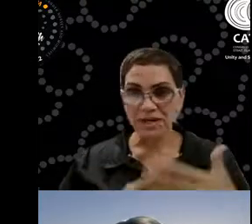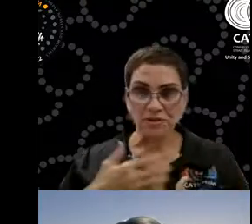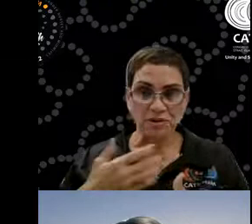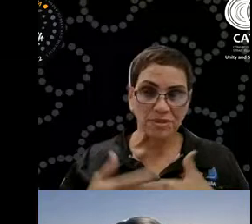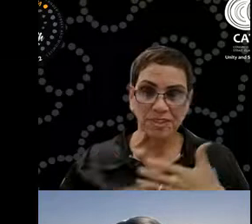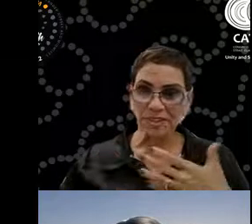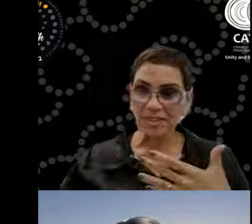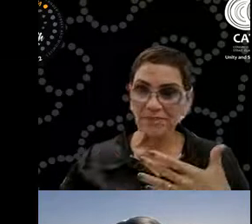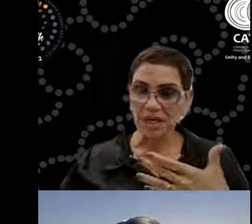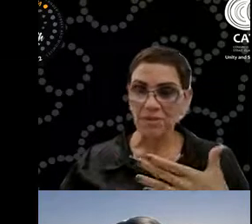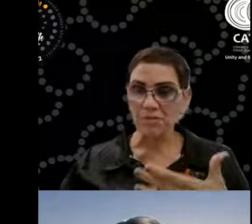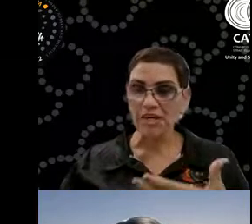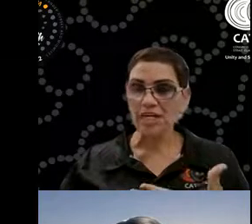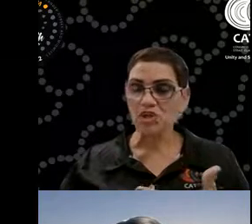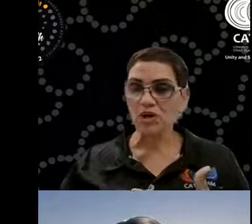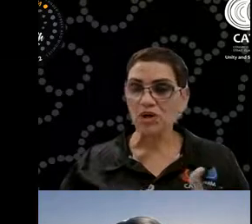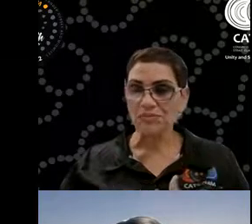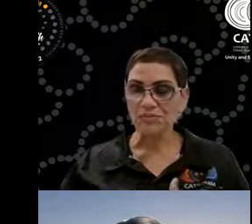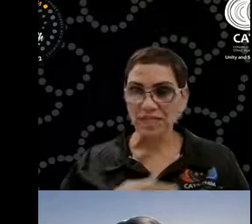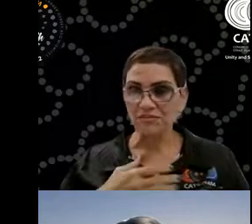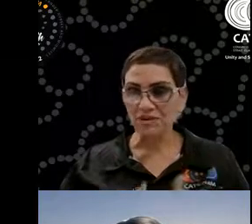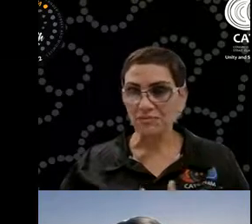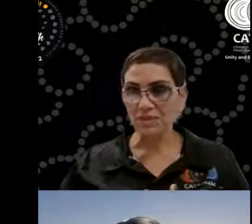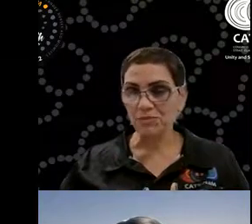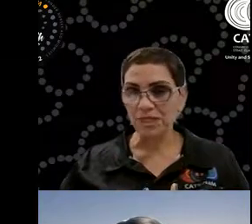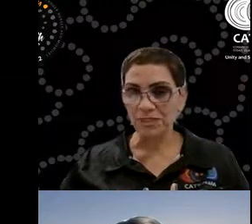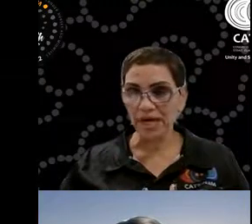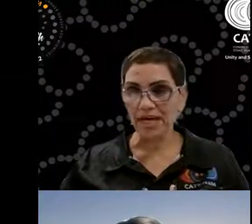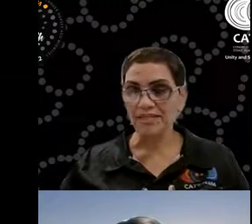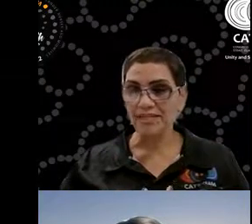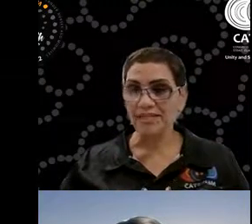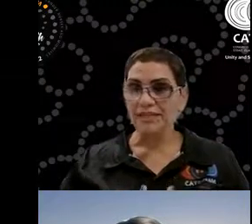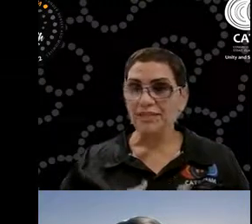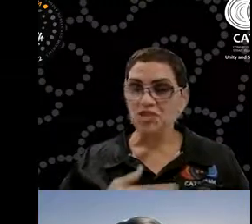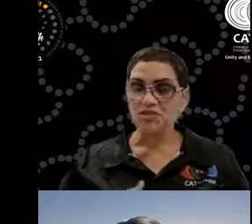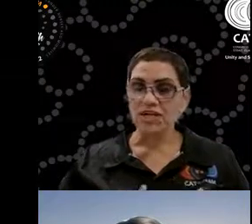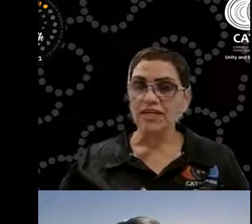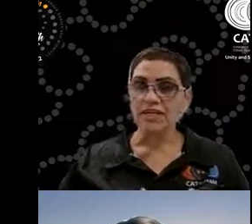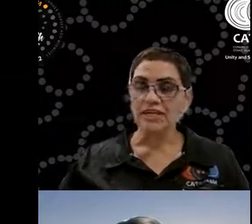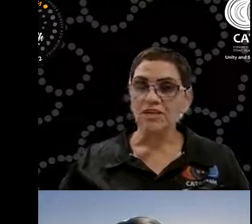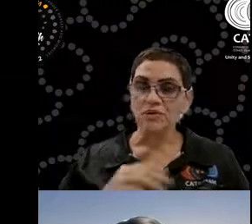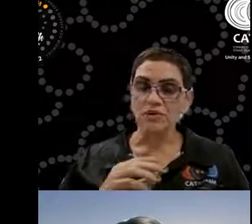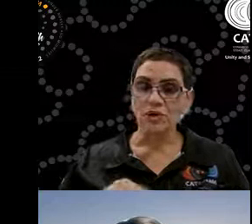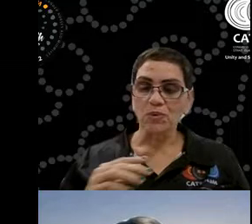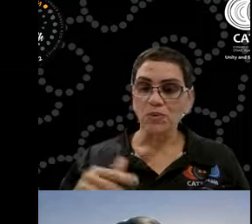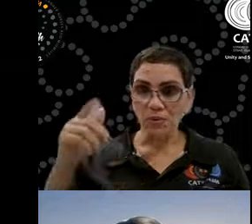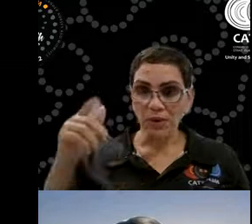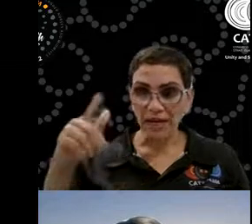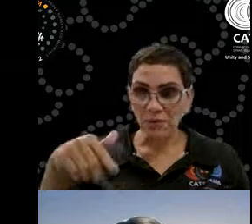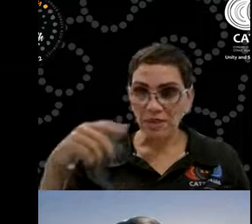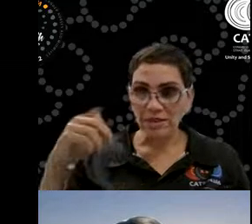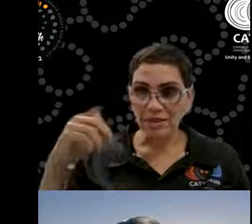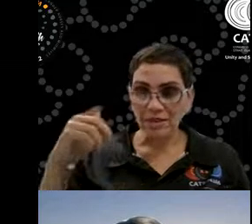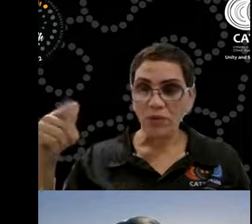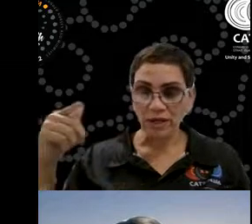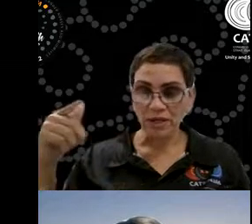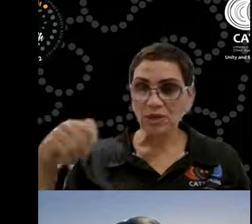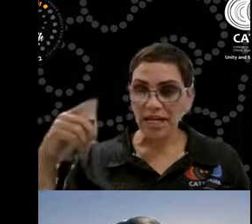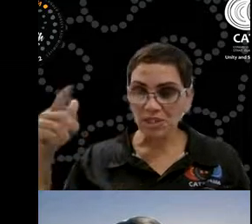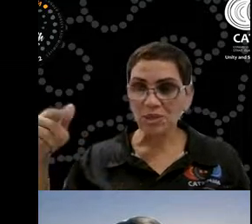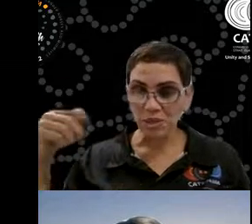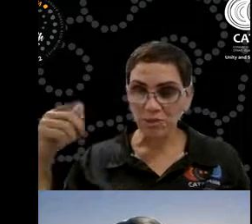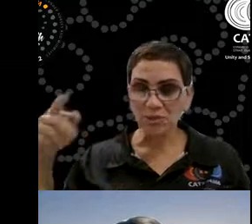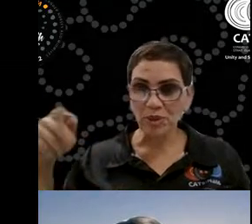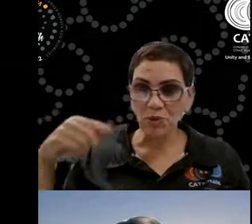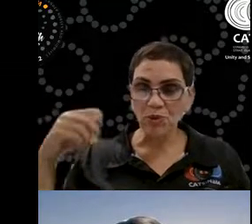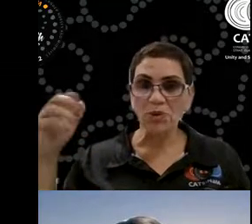in a particular way for a particular amount of time and getting very minimal impact. This training, you will not walk away with knowing.